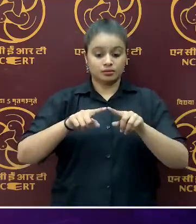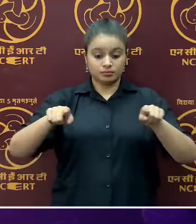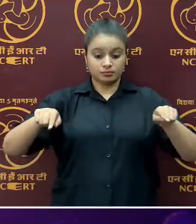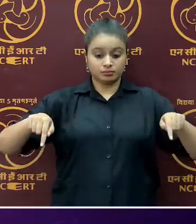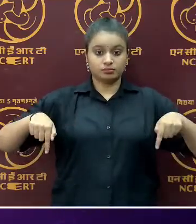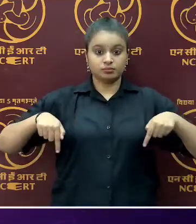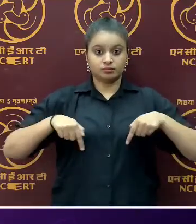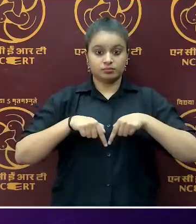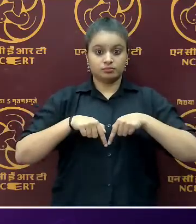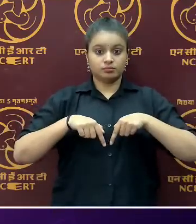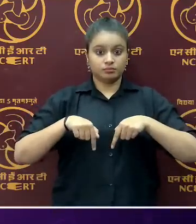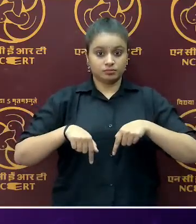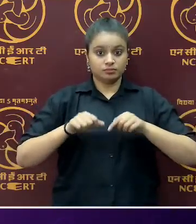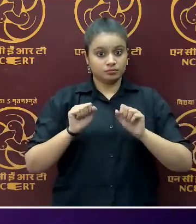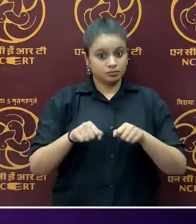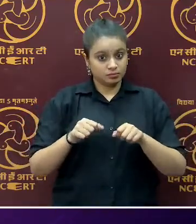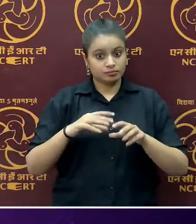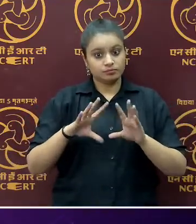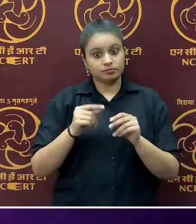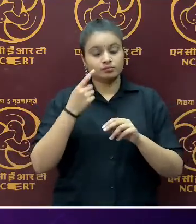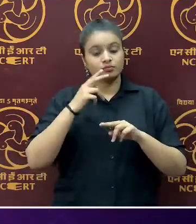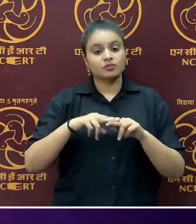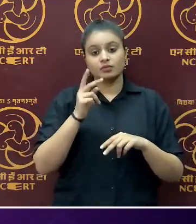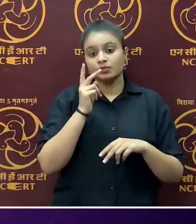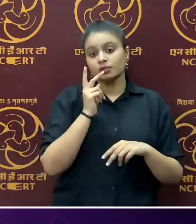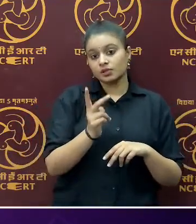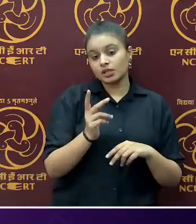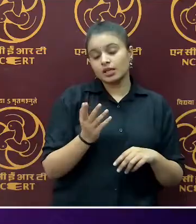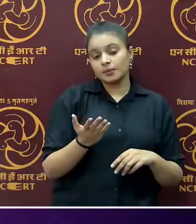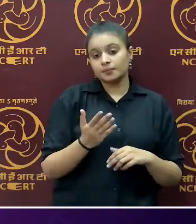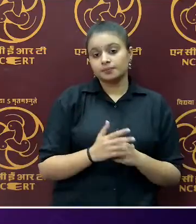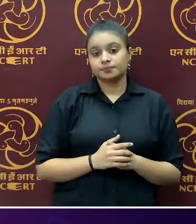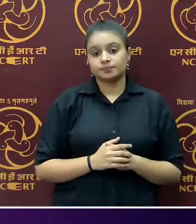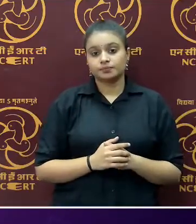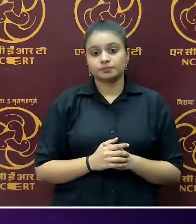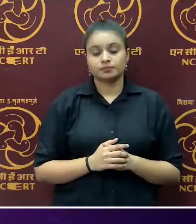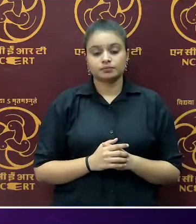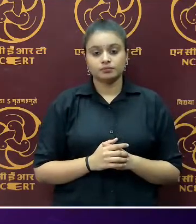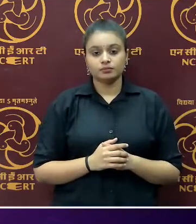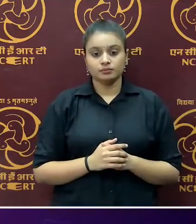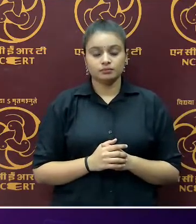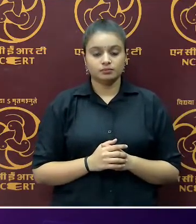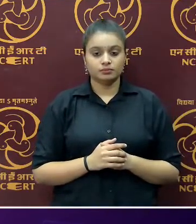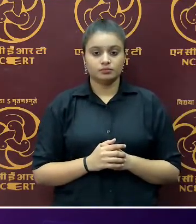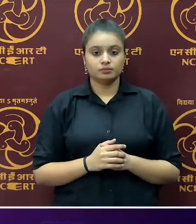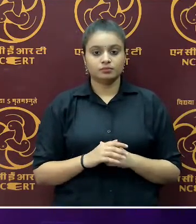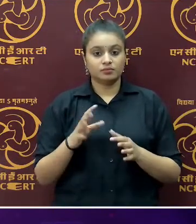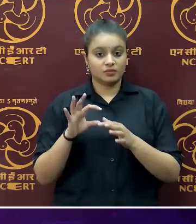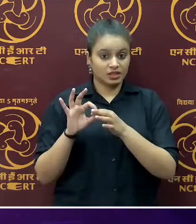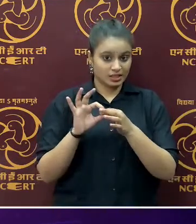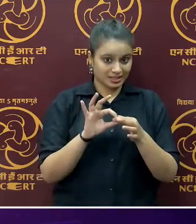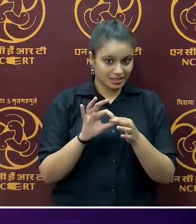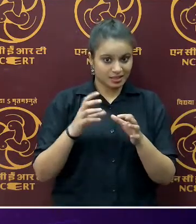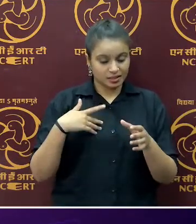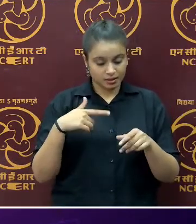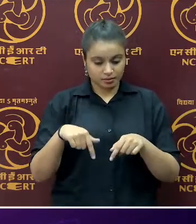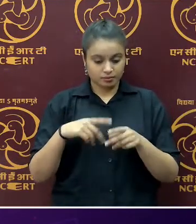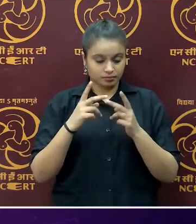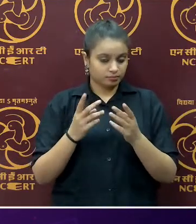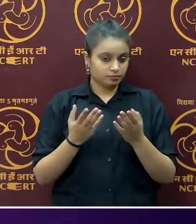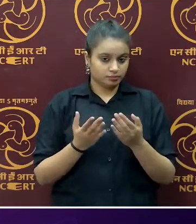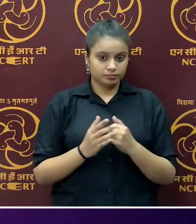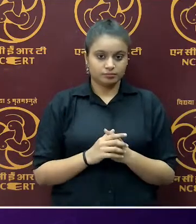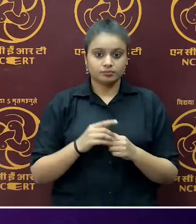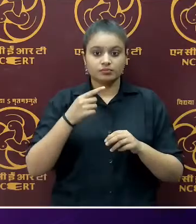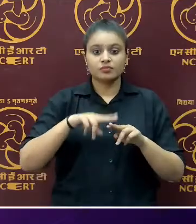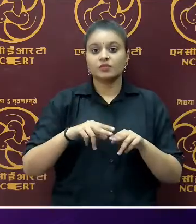increased. Yes. Okay. So we'll see that through the relationship over here. Okay. So